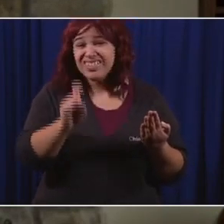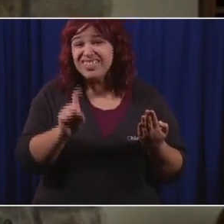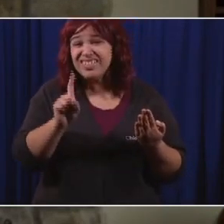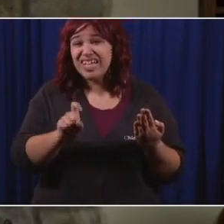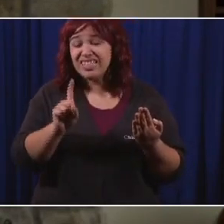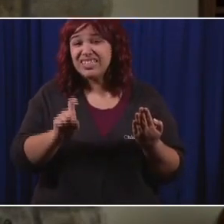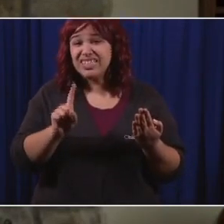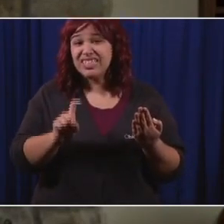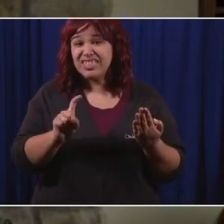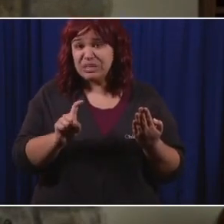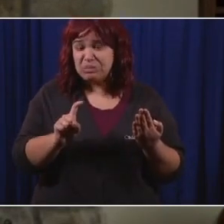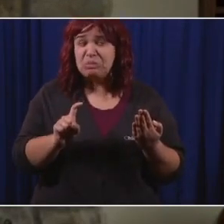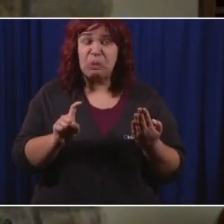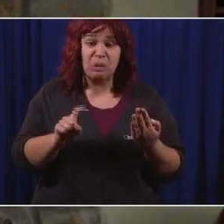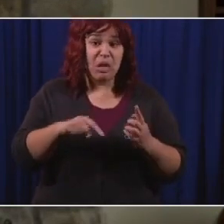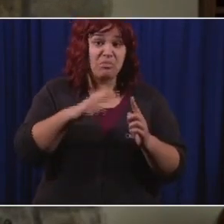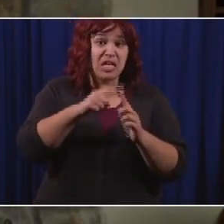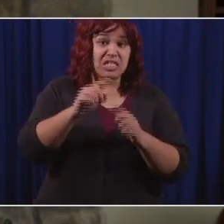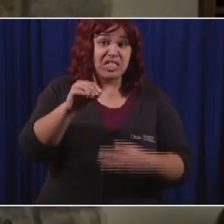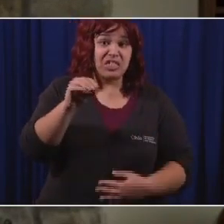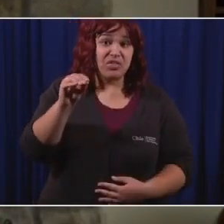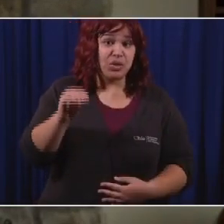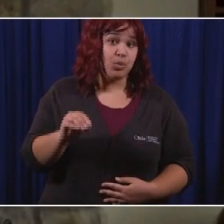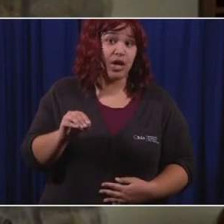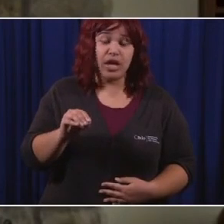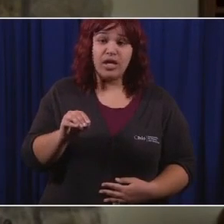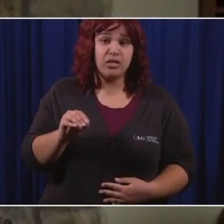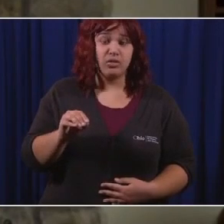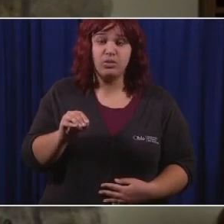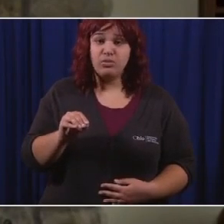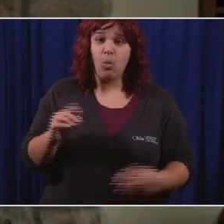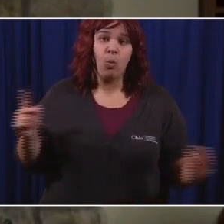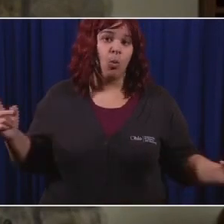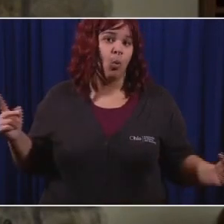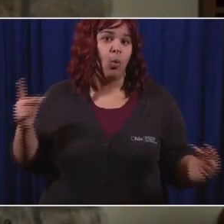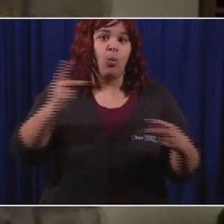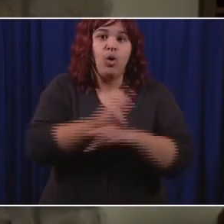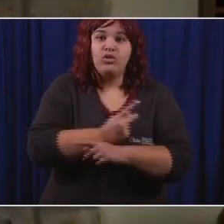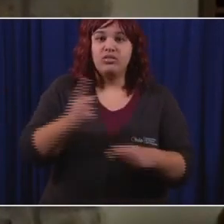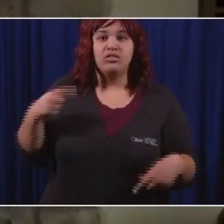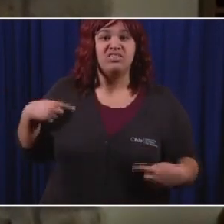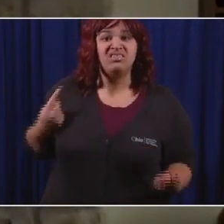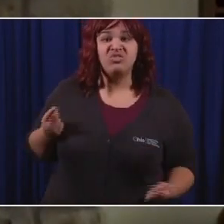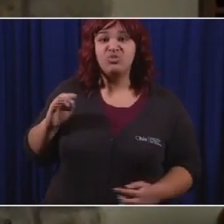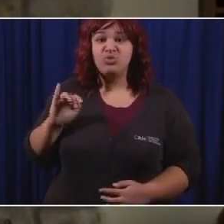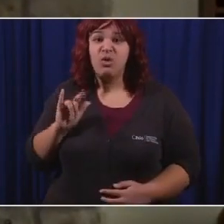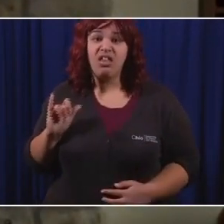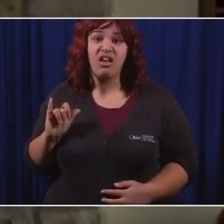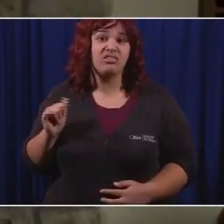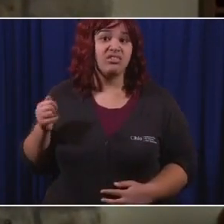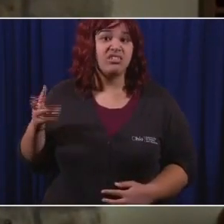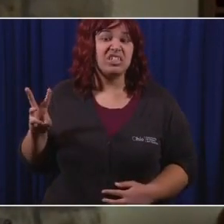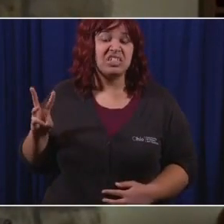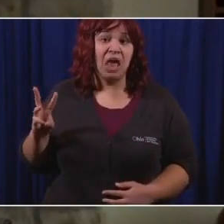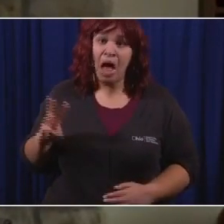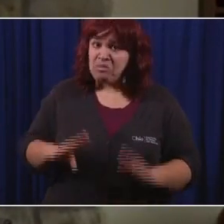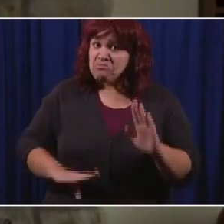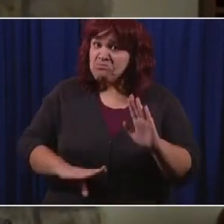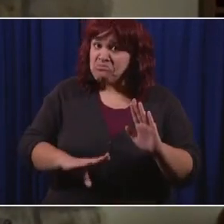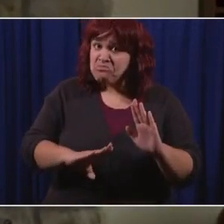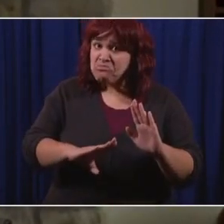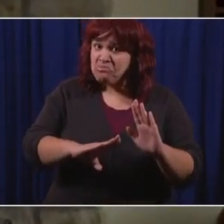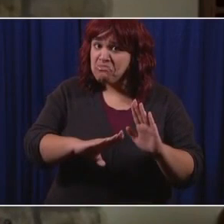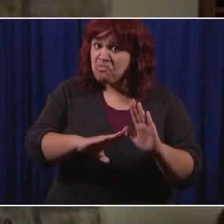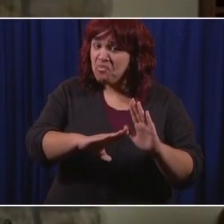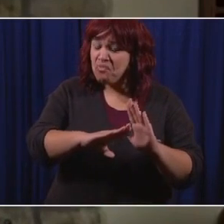rate since, I believe, July 16th, still on quite an upward trajectory. And you've